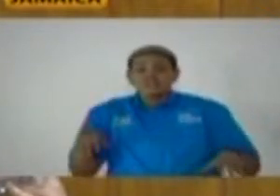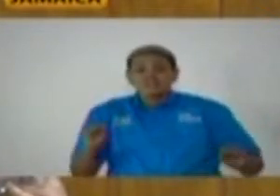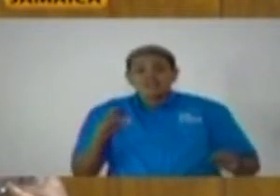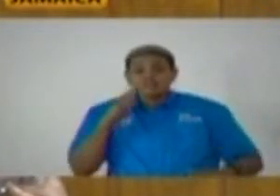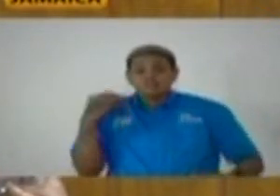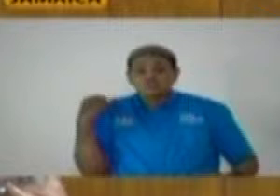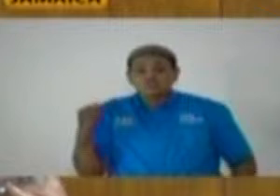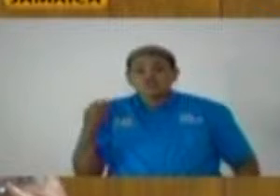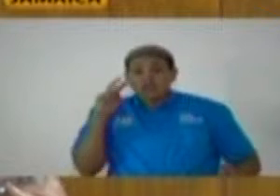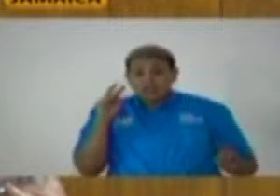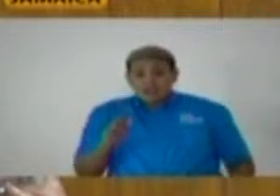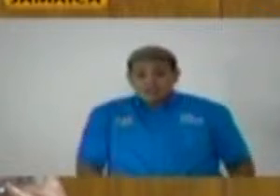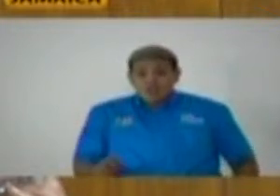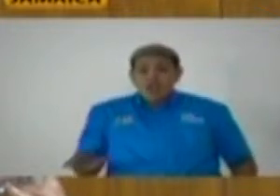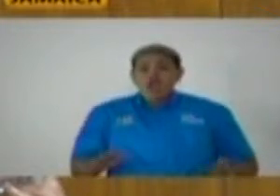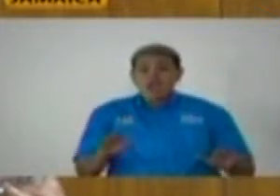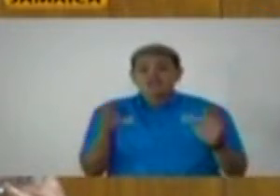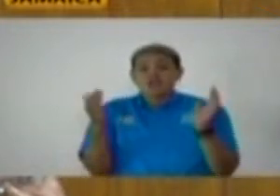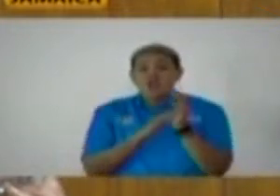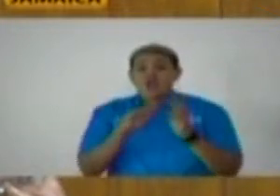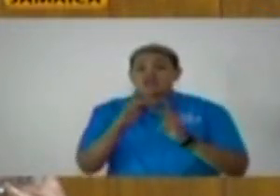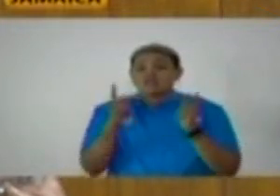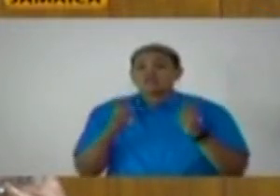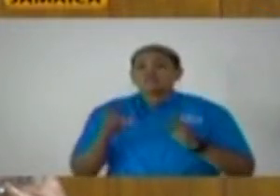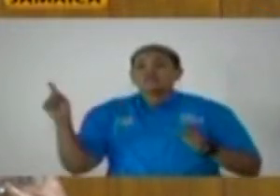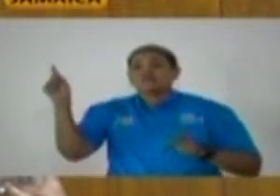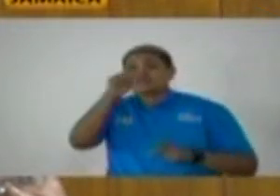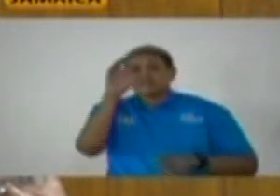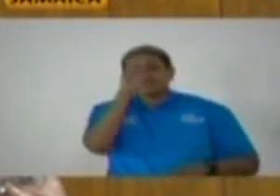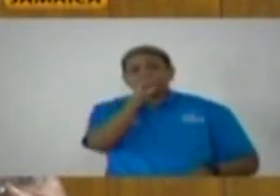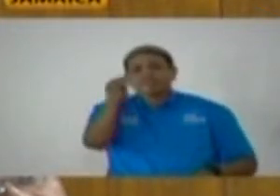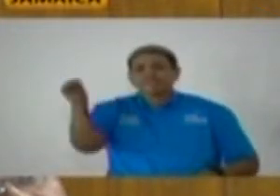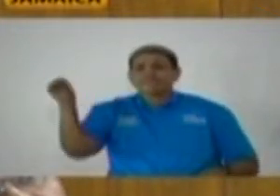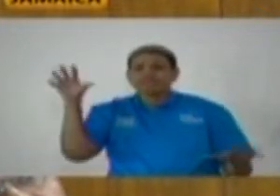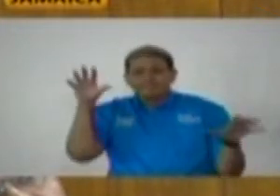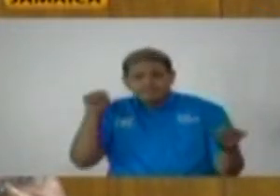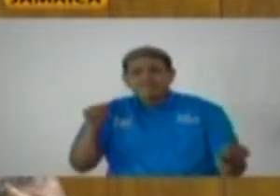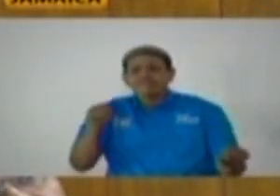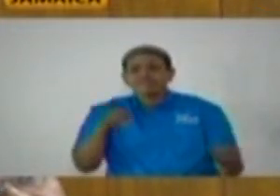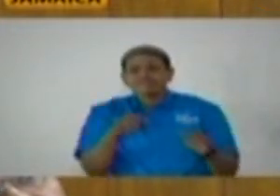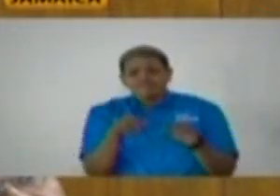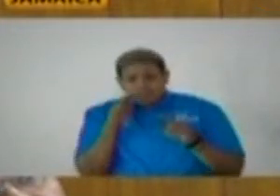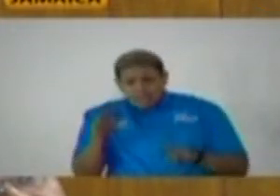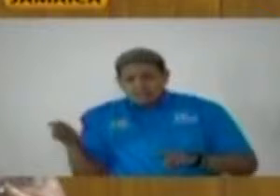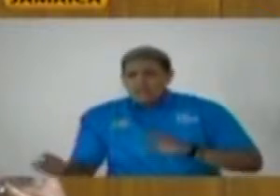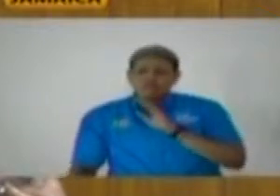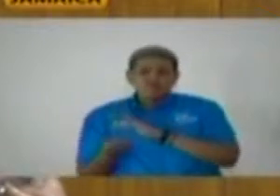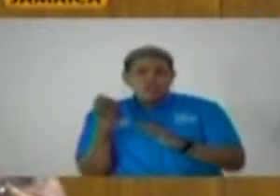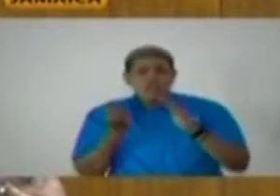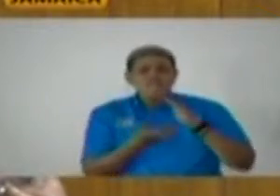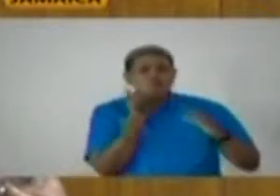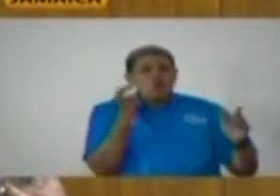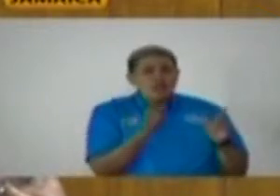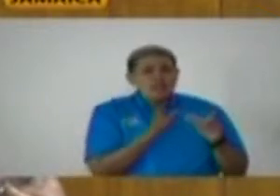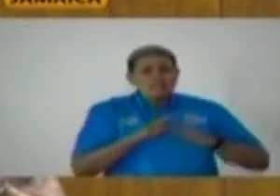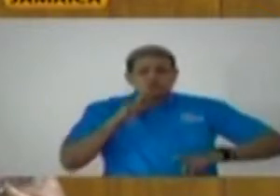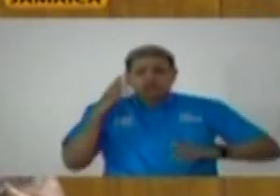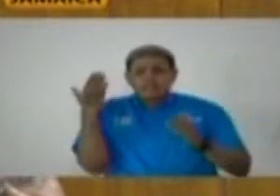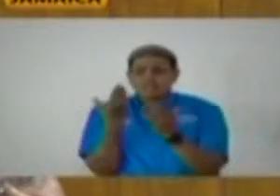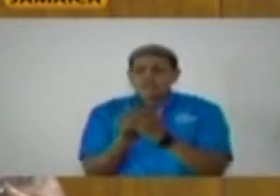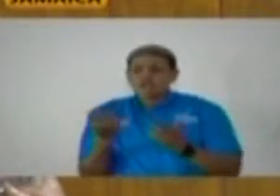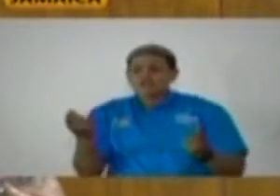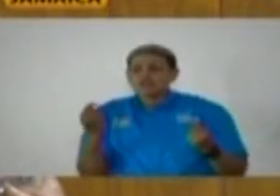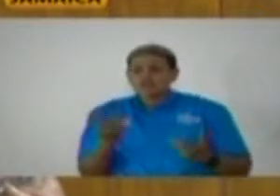strong enforcement action against other players in the industry. And they have, in fact, revoked licenses. And they have, in fact,